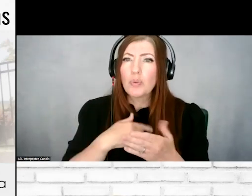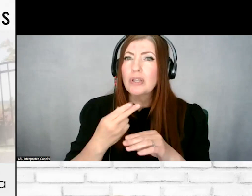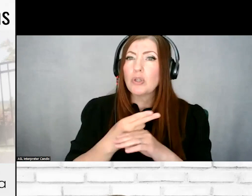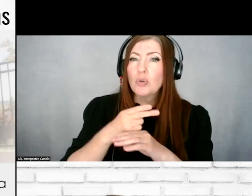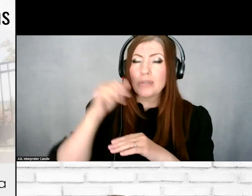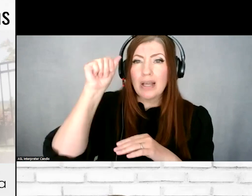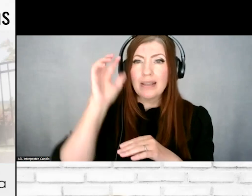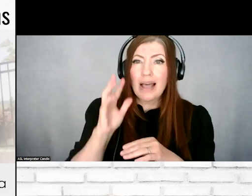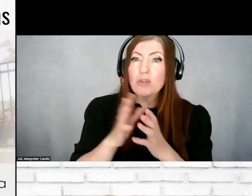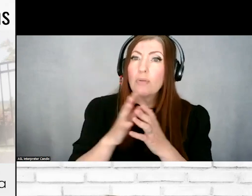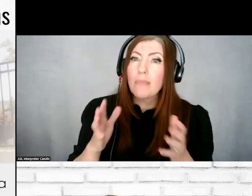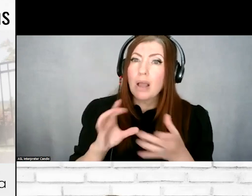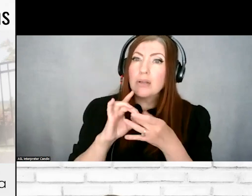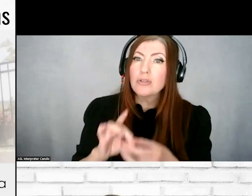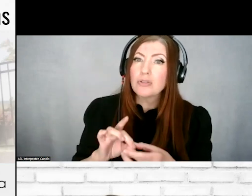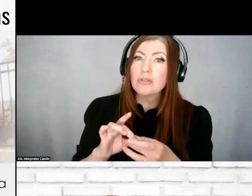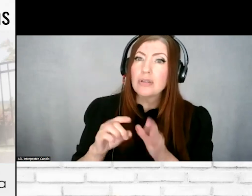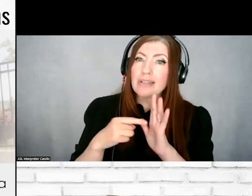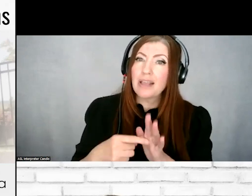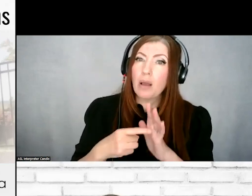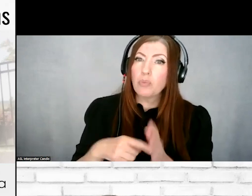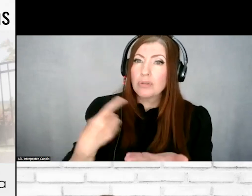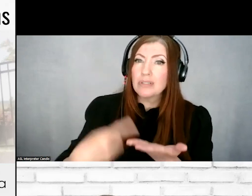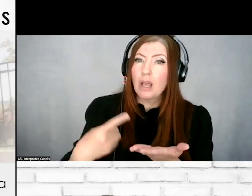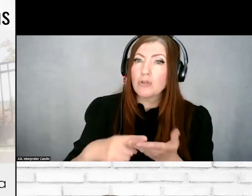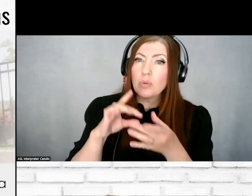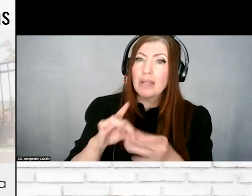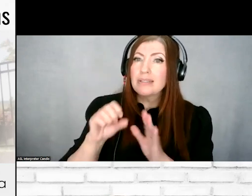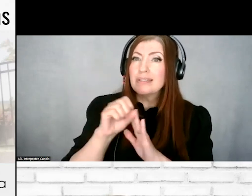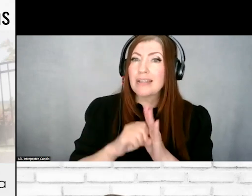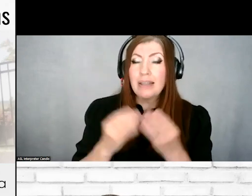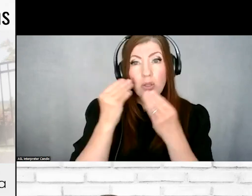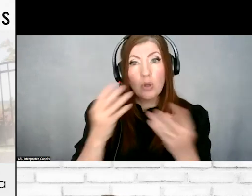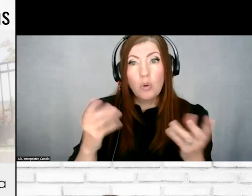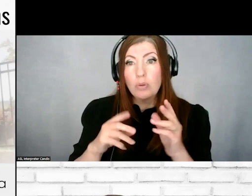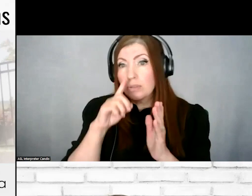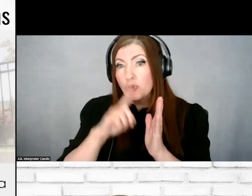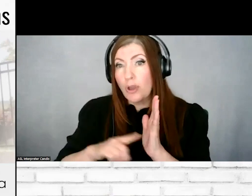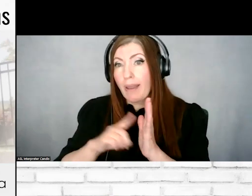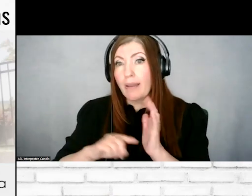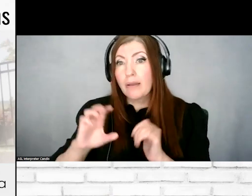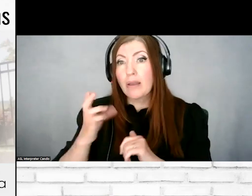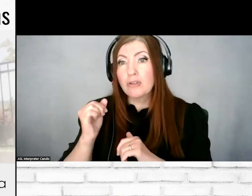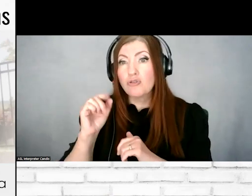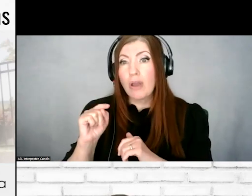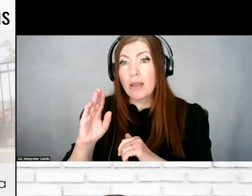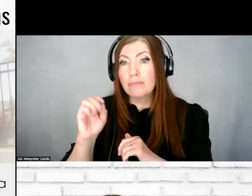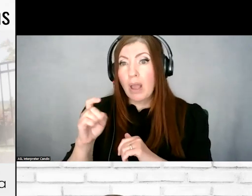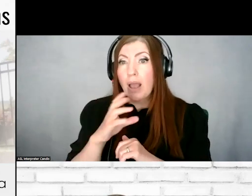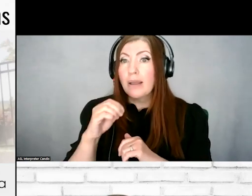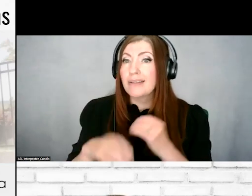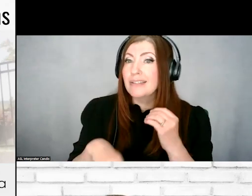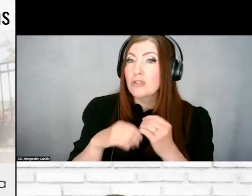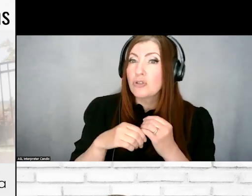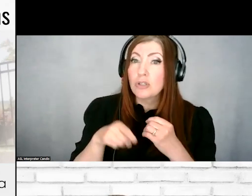an example in our discussions with the states. So I would say to you all, check the chat box out as well. Additionally, add